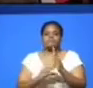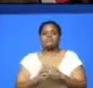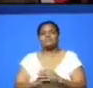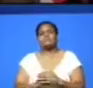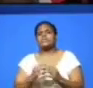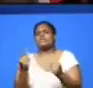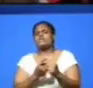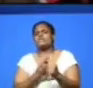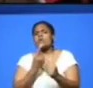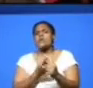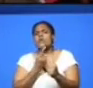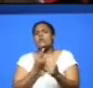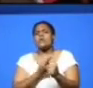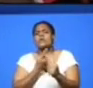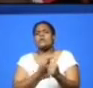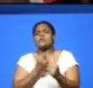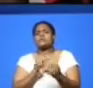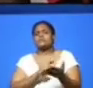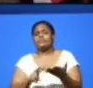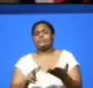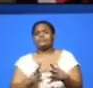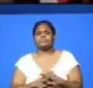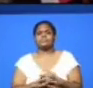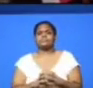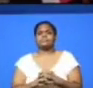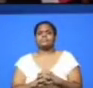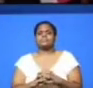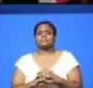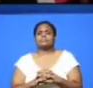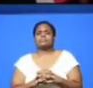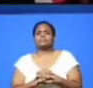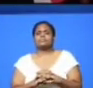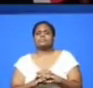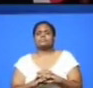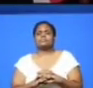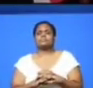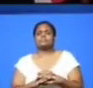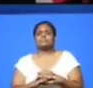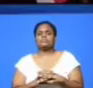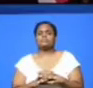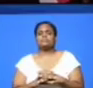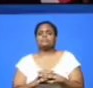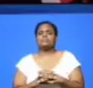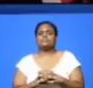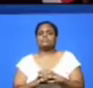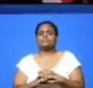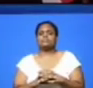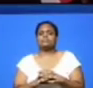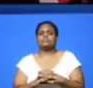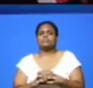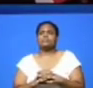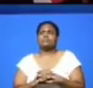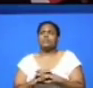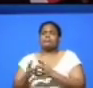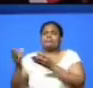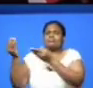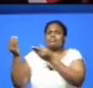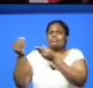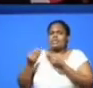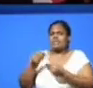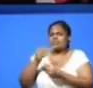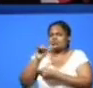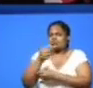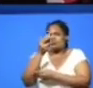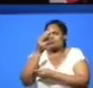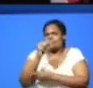And the first verse. And there was given to me a reed like a rod. And